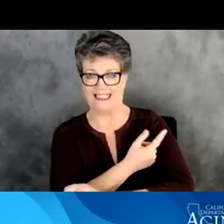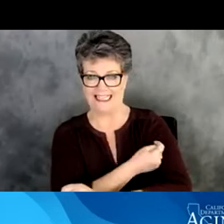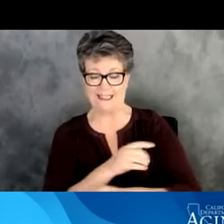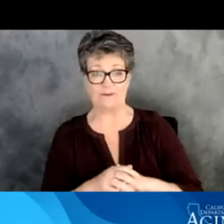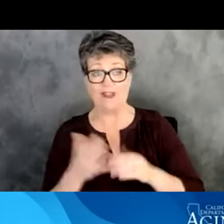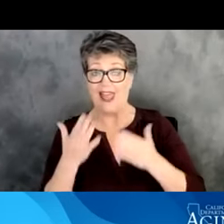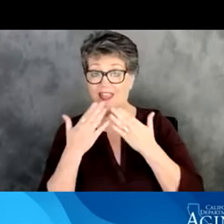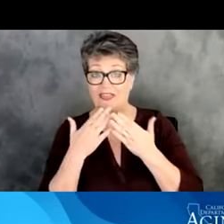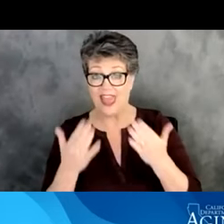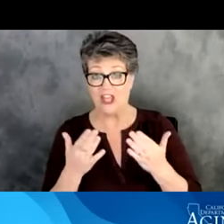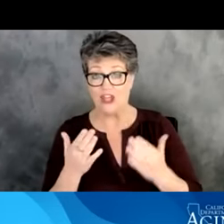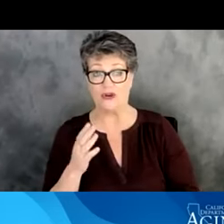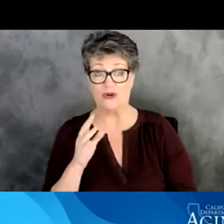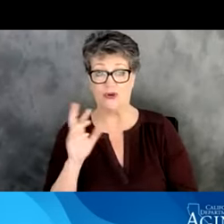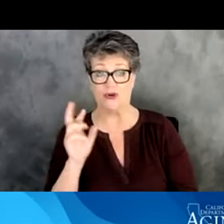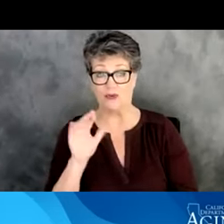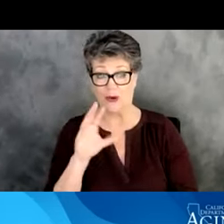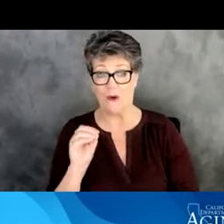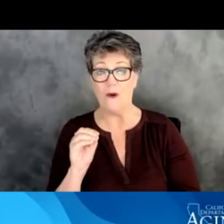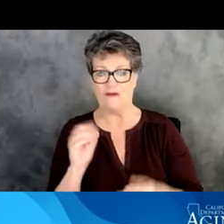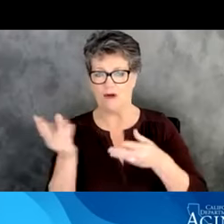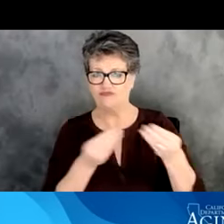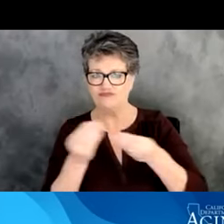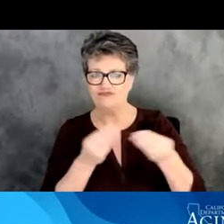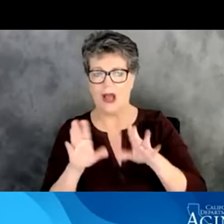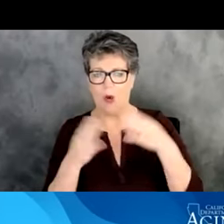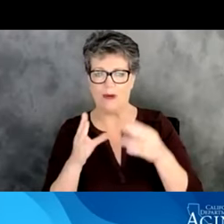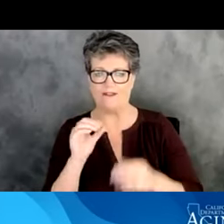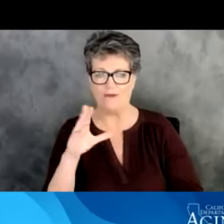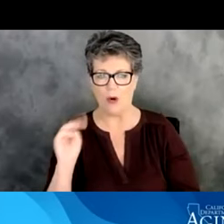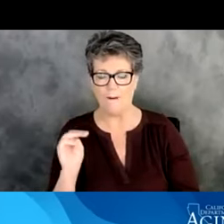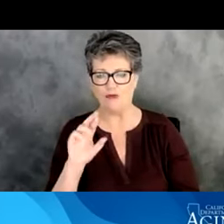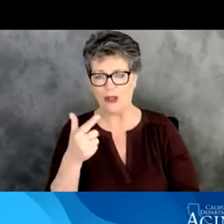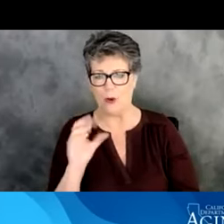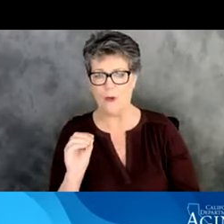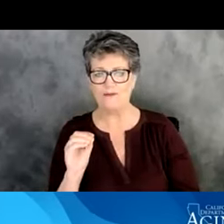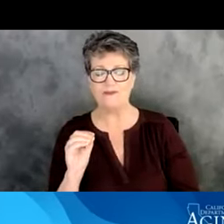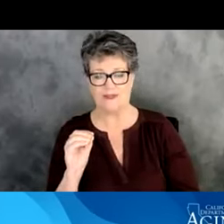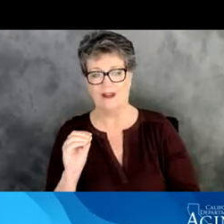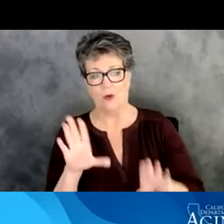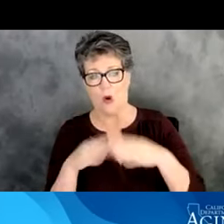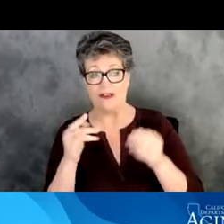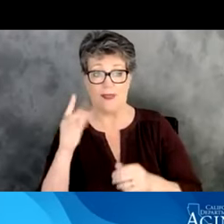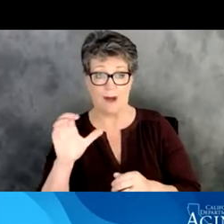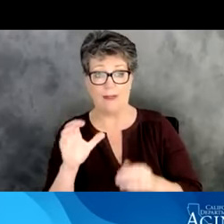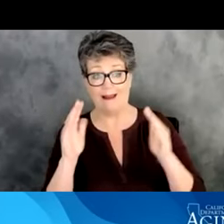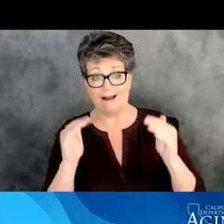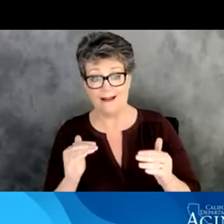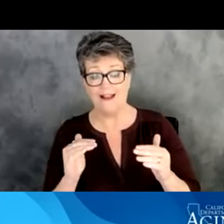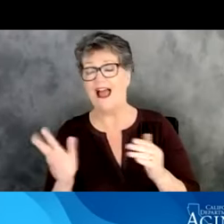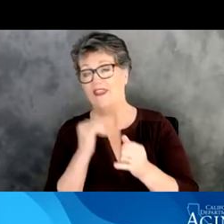Thank you, Rigo, for facilitating an open forum so we catch anything else that's new and different, open to the public as always, and